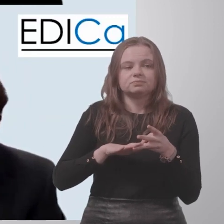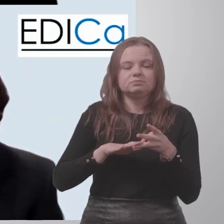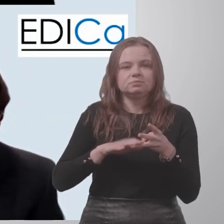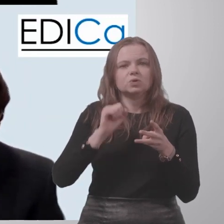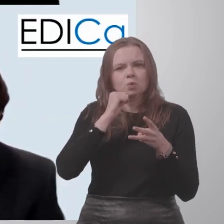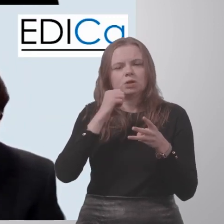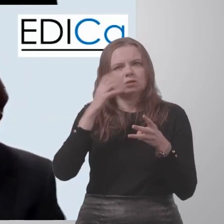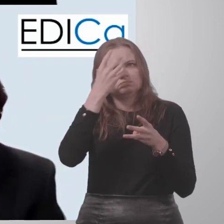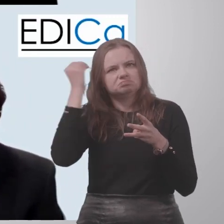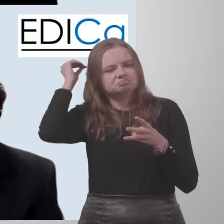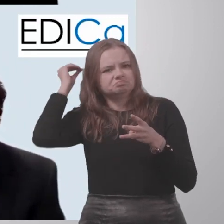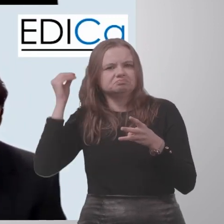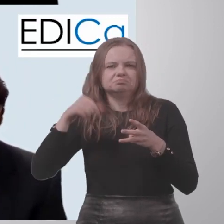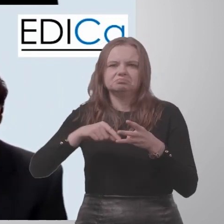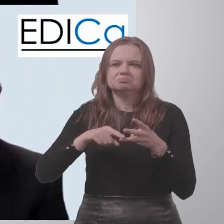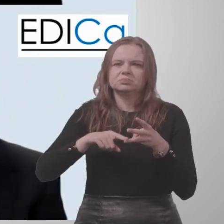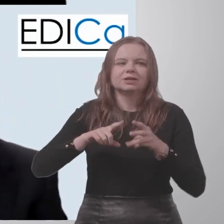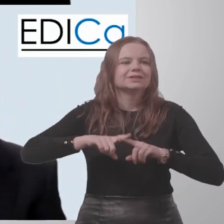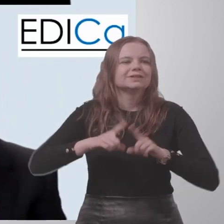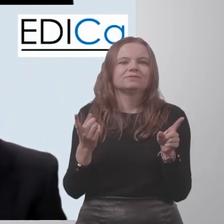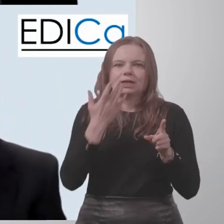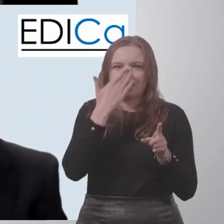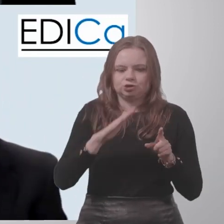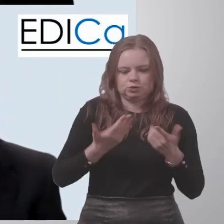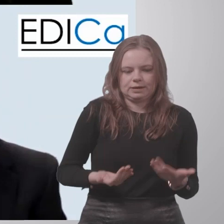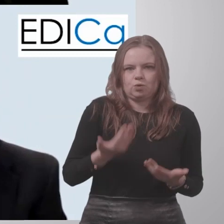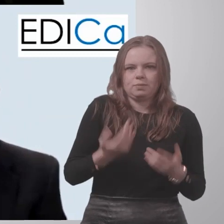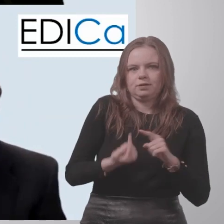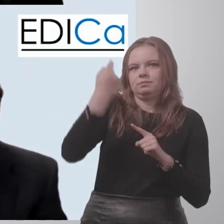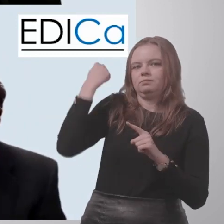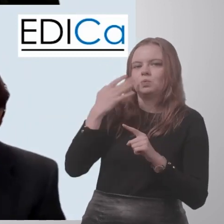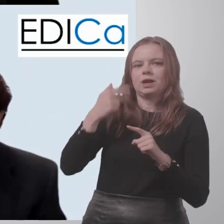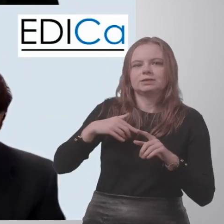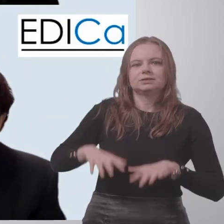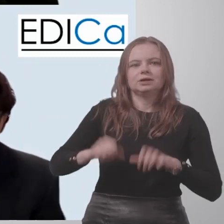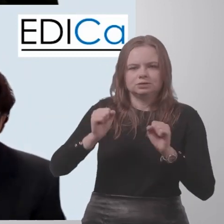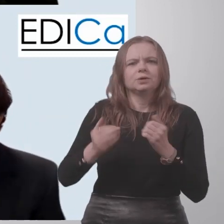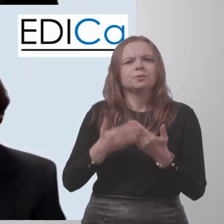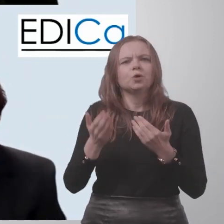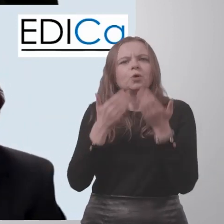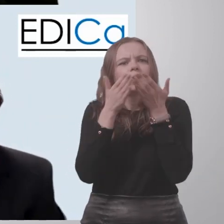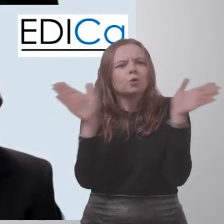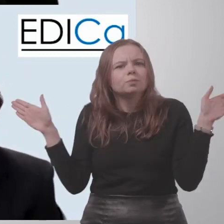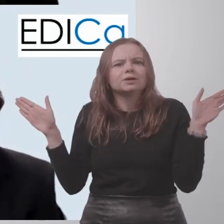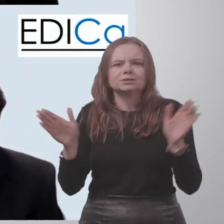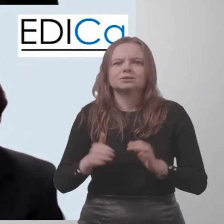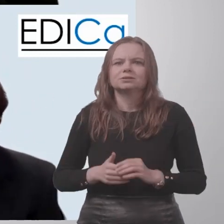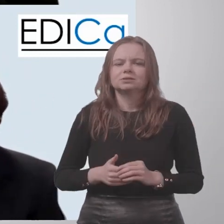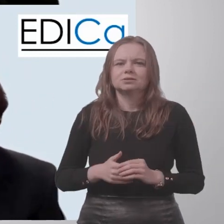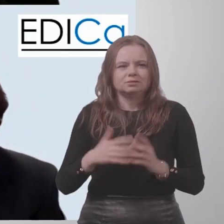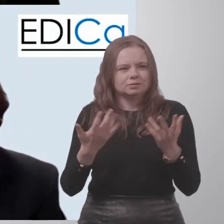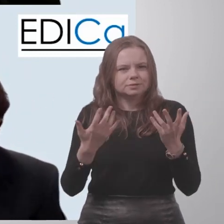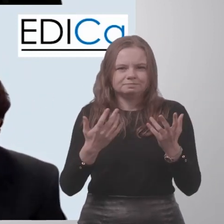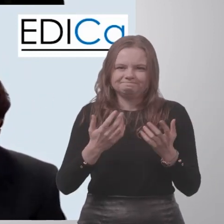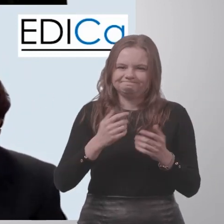I take a different attitude to in the here and now versus when I started, is I would be much more open about for a variety of personal reasons,